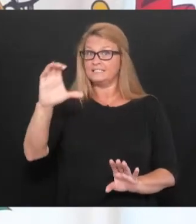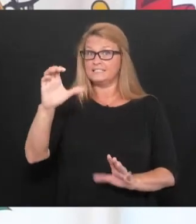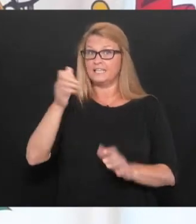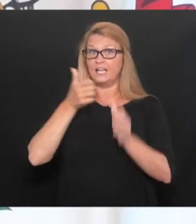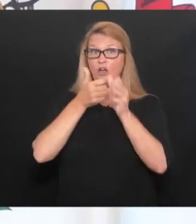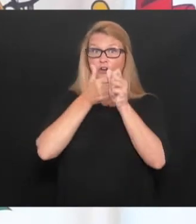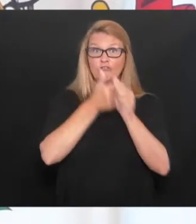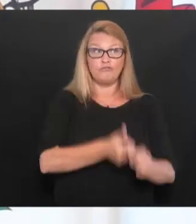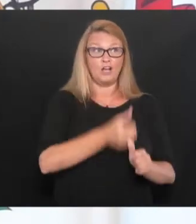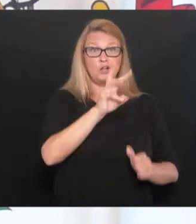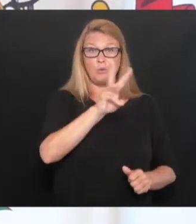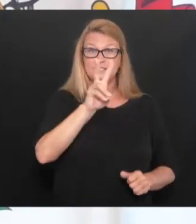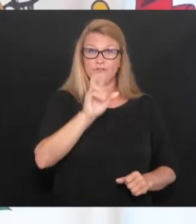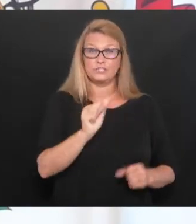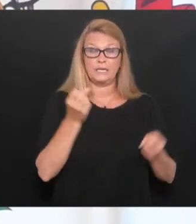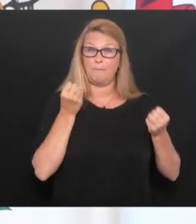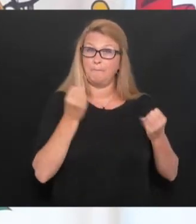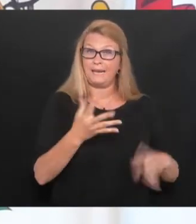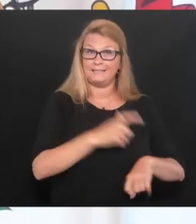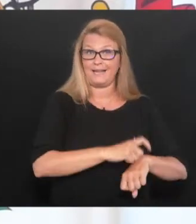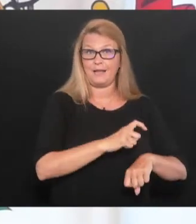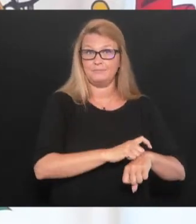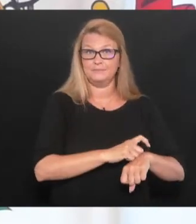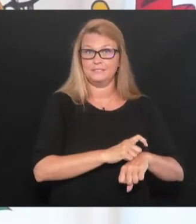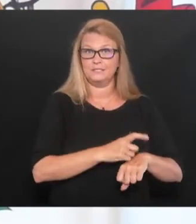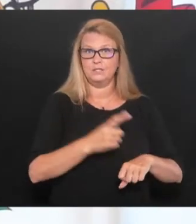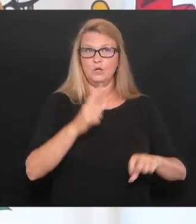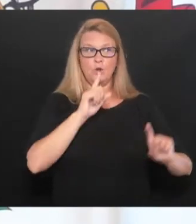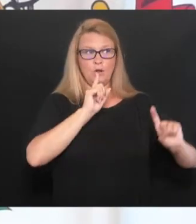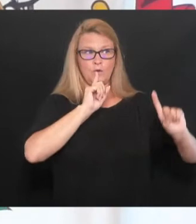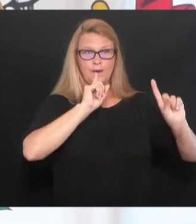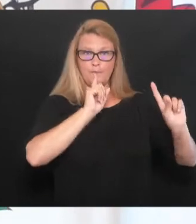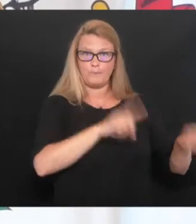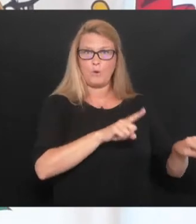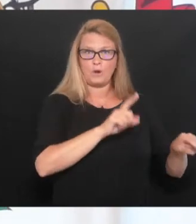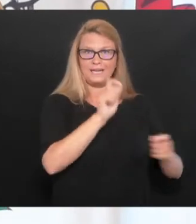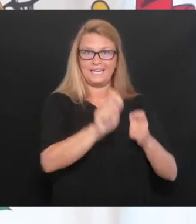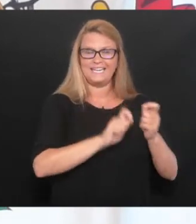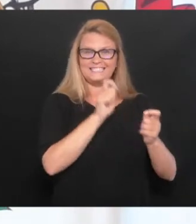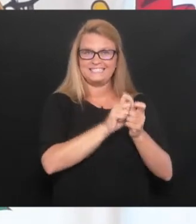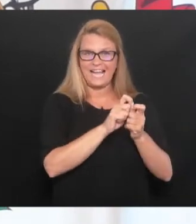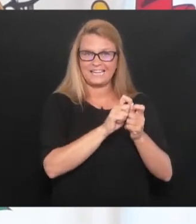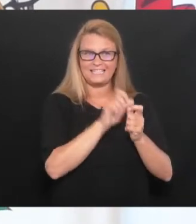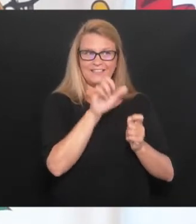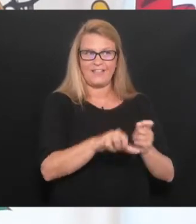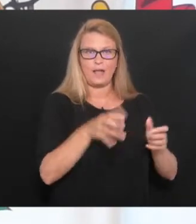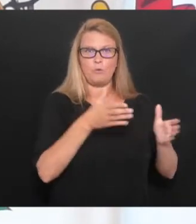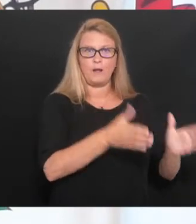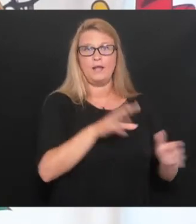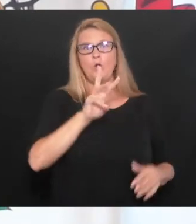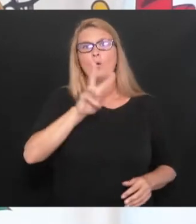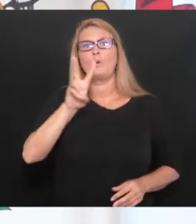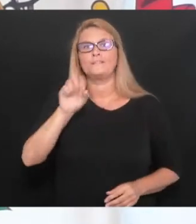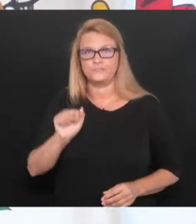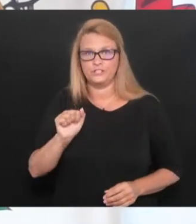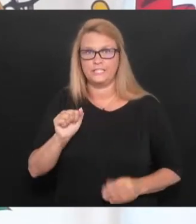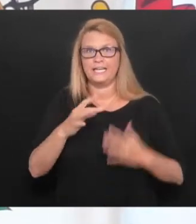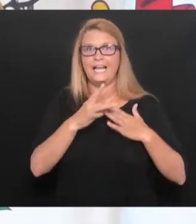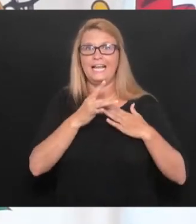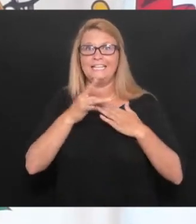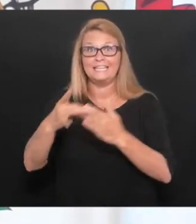West Virginia many times. If we reported that exactly that way, we have seen West Virginia